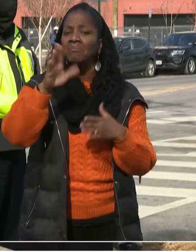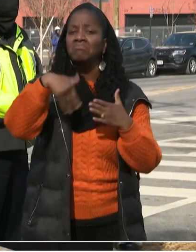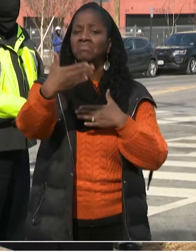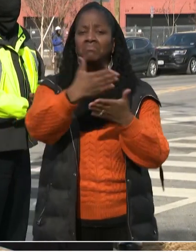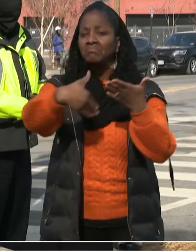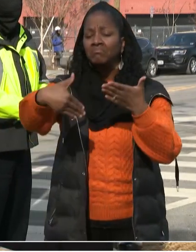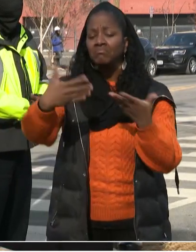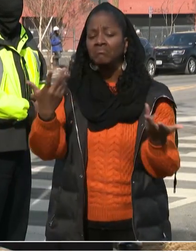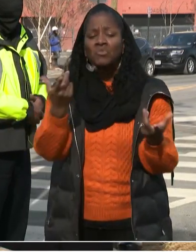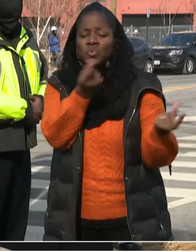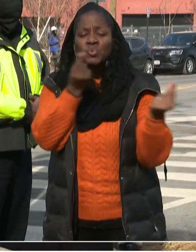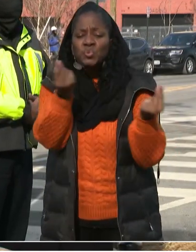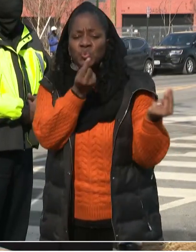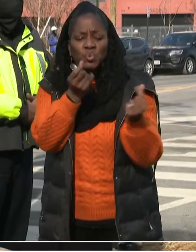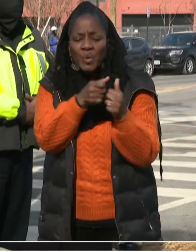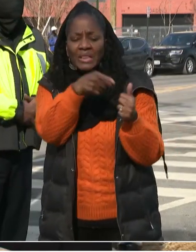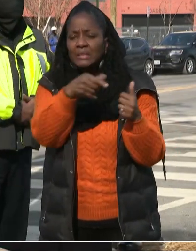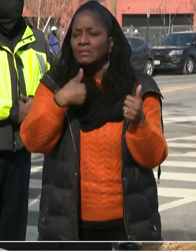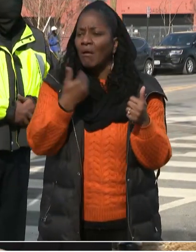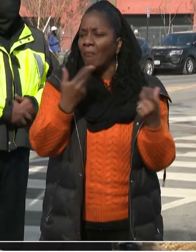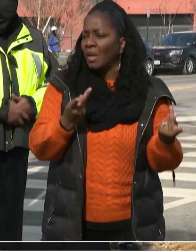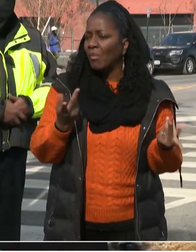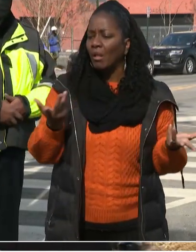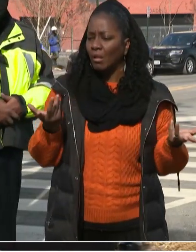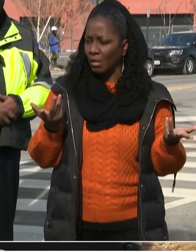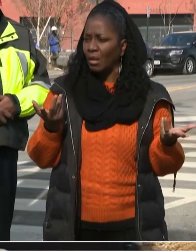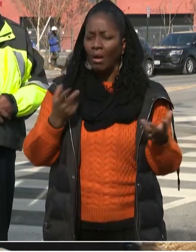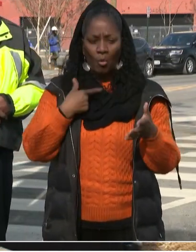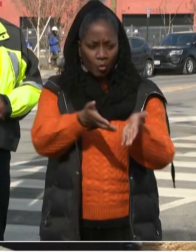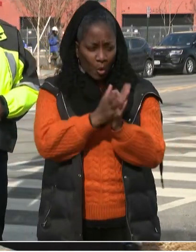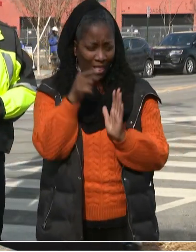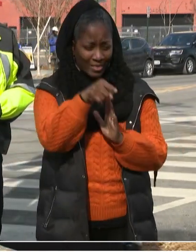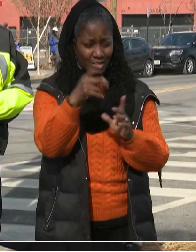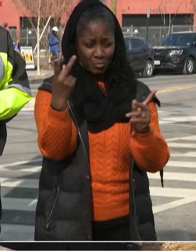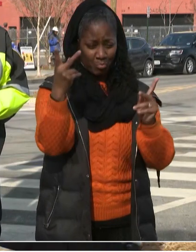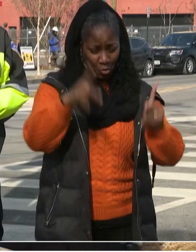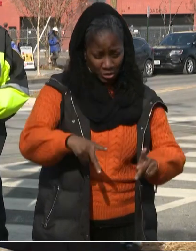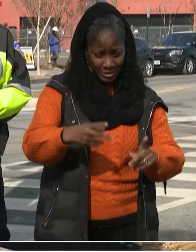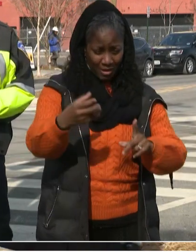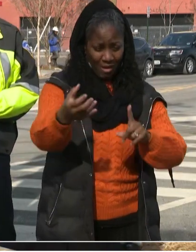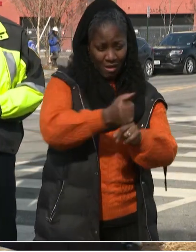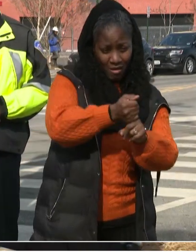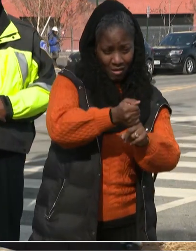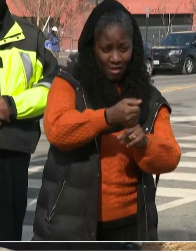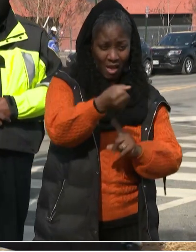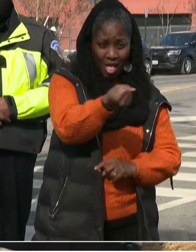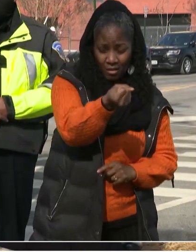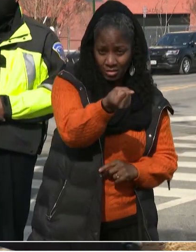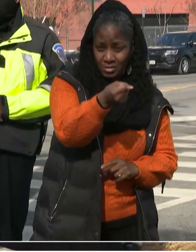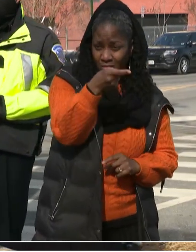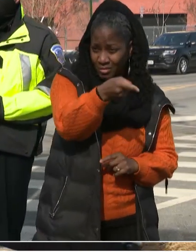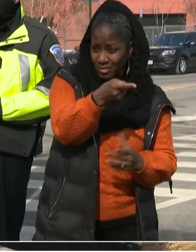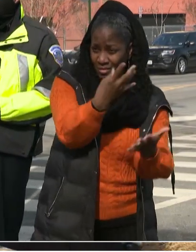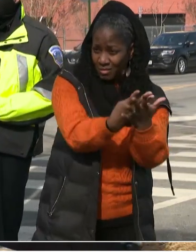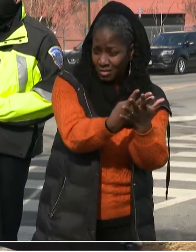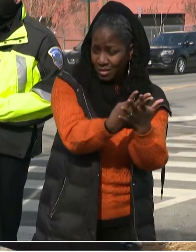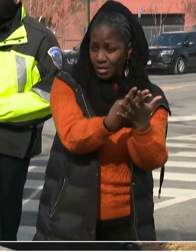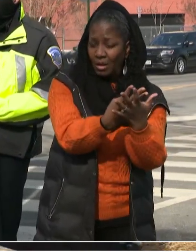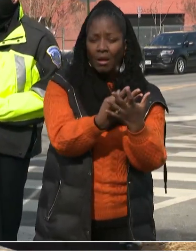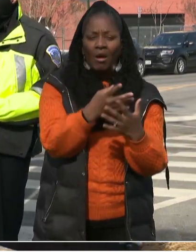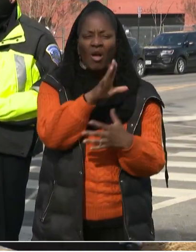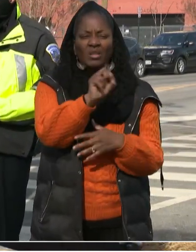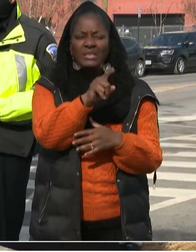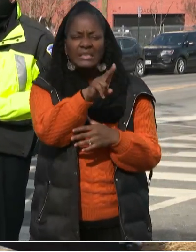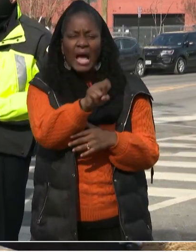going to do here? We're going to, we're requesting that this person be held. A decision is made at that point. Should this person be held, or what should their status